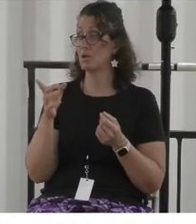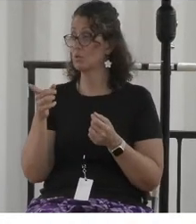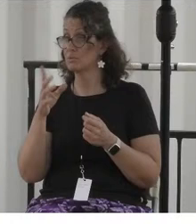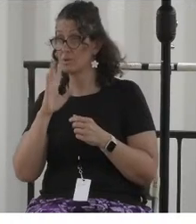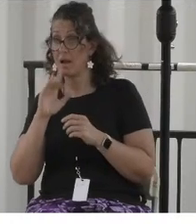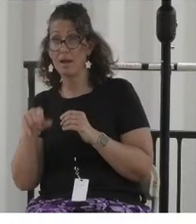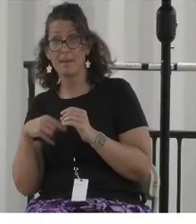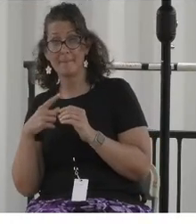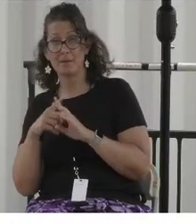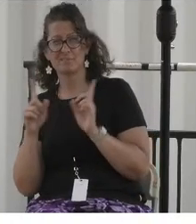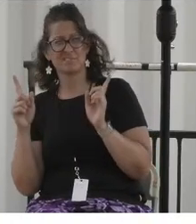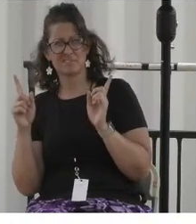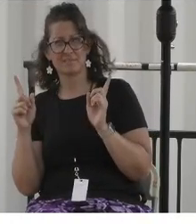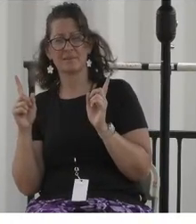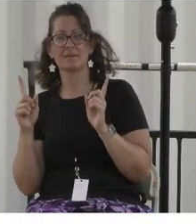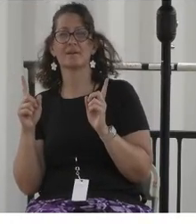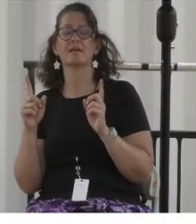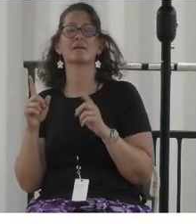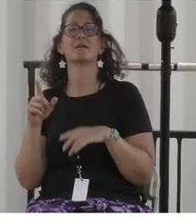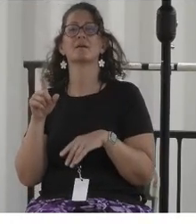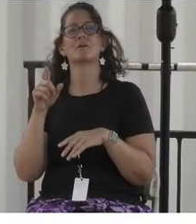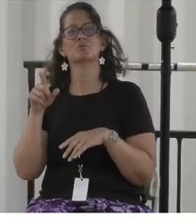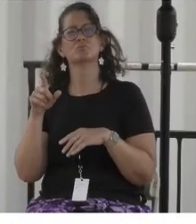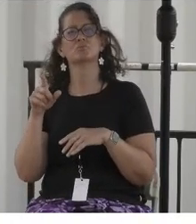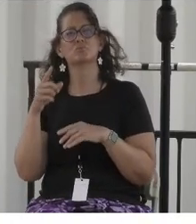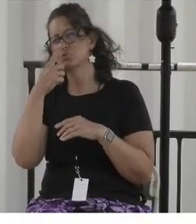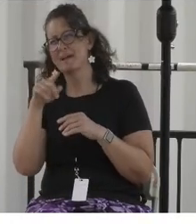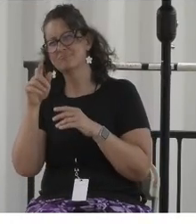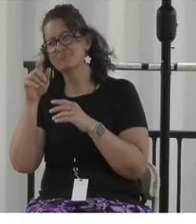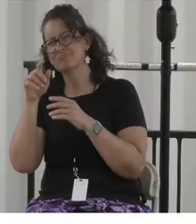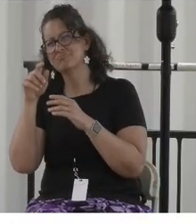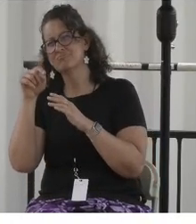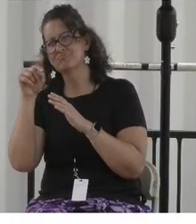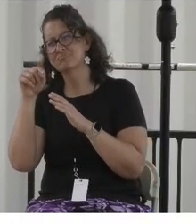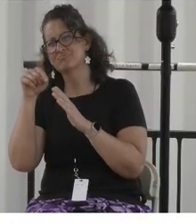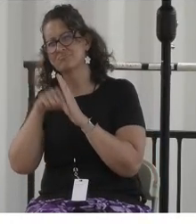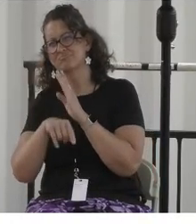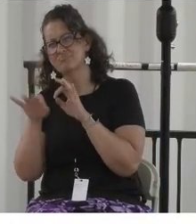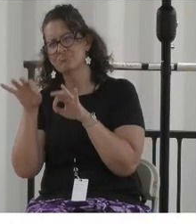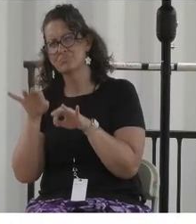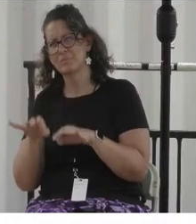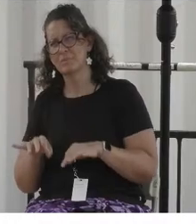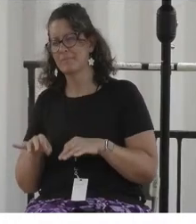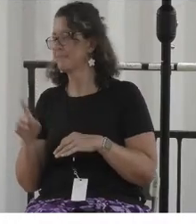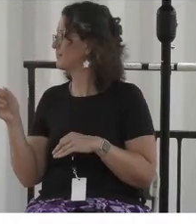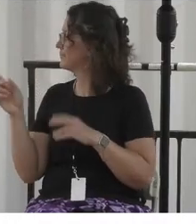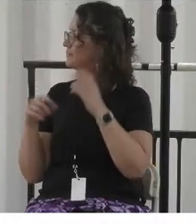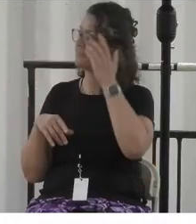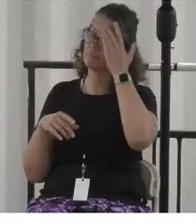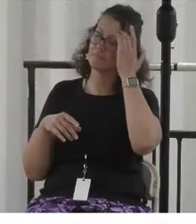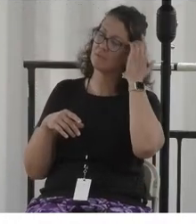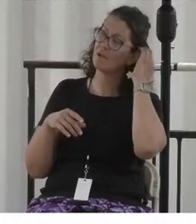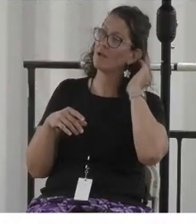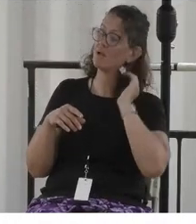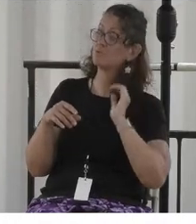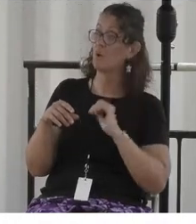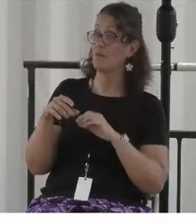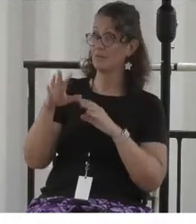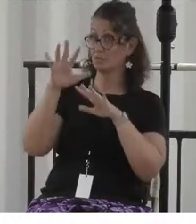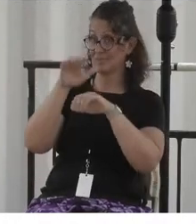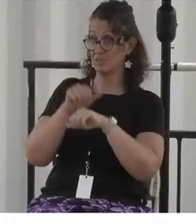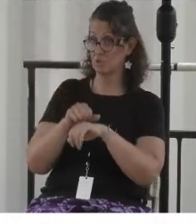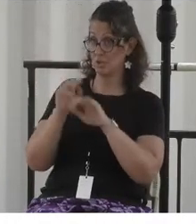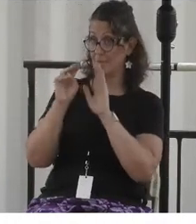is much different. Can you go into a little detail? Right, so the traditional model with something like Landsat has been